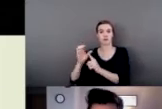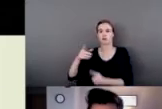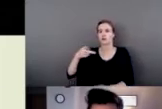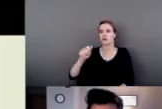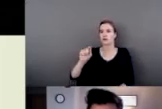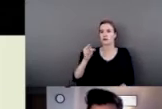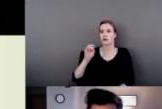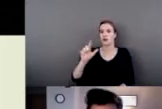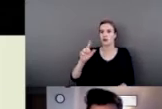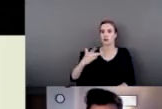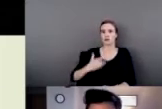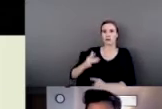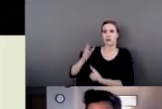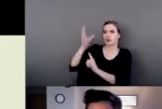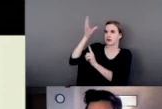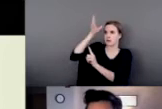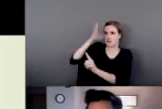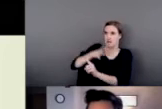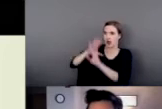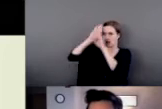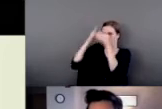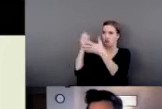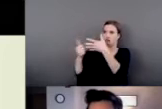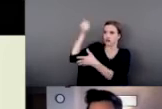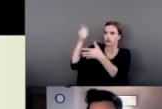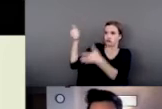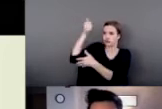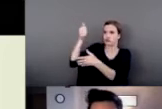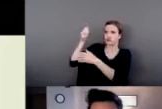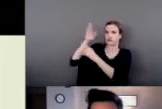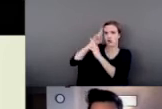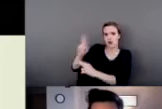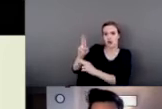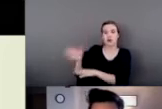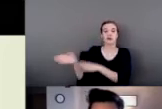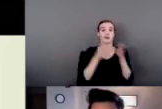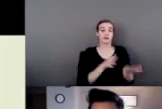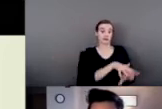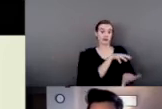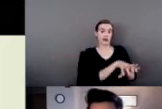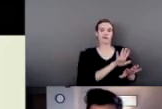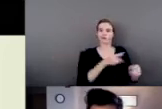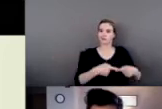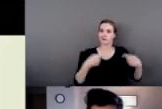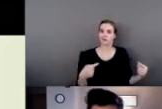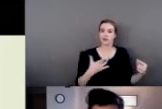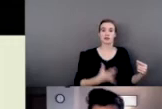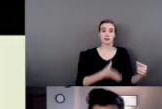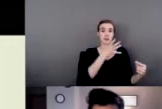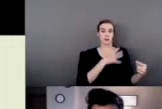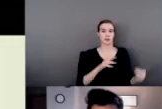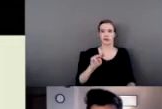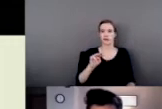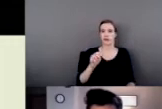are matriarchal. So there's, you know, some clashing when you're trying to have patriarchal roles and then matriarchal